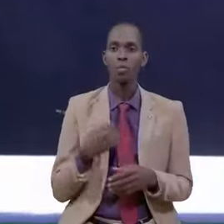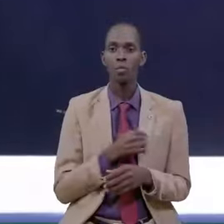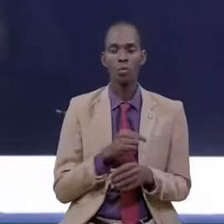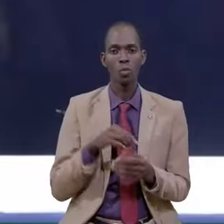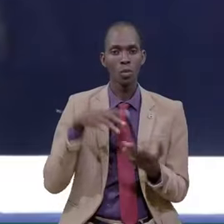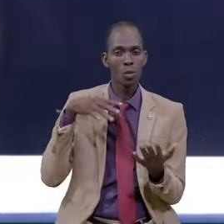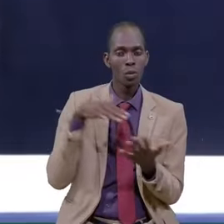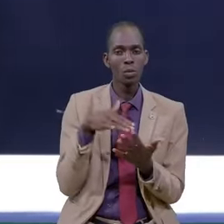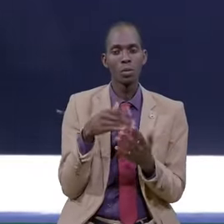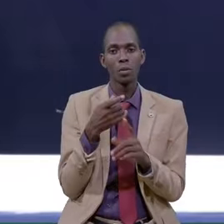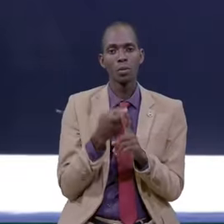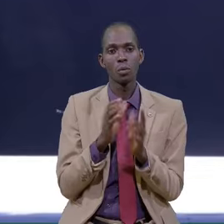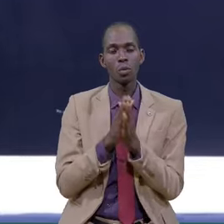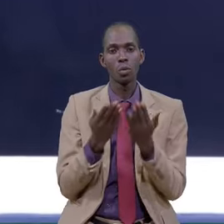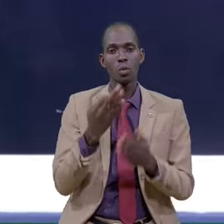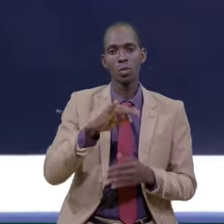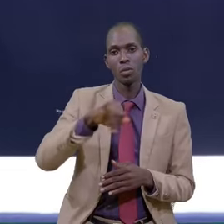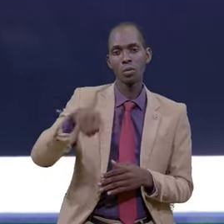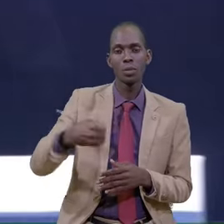Jeremiah 17